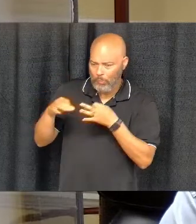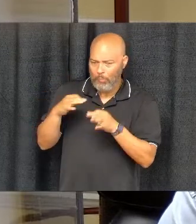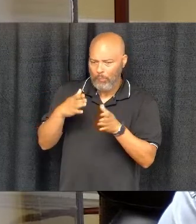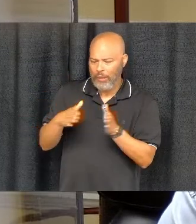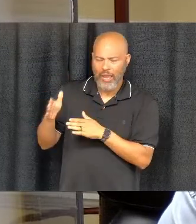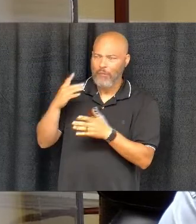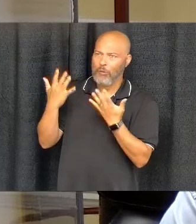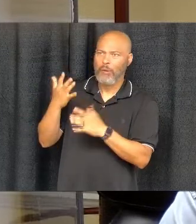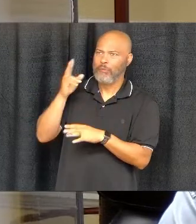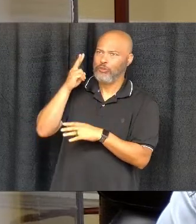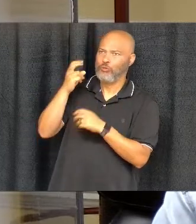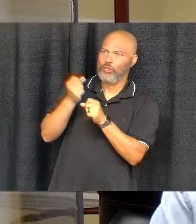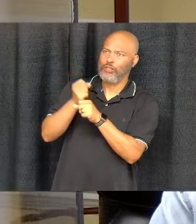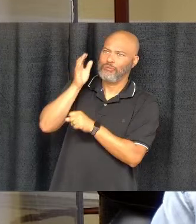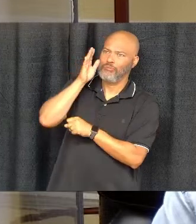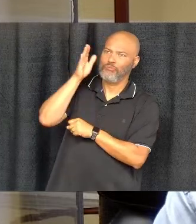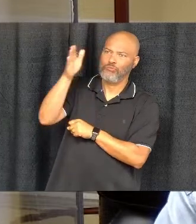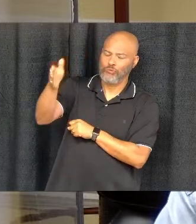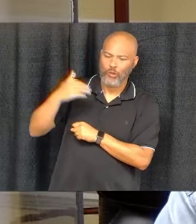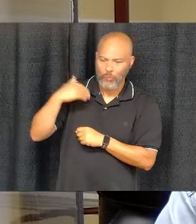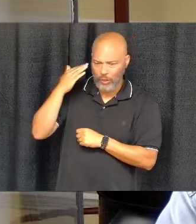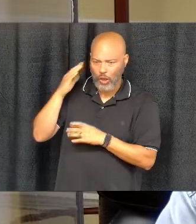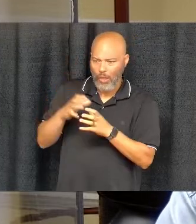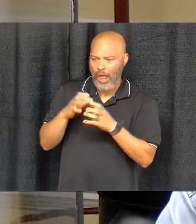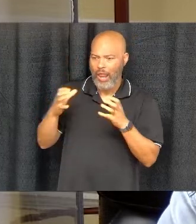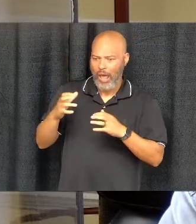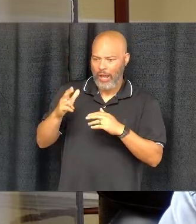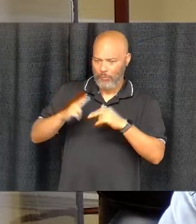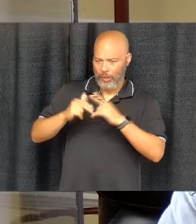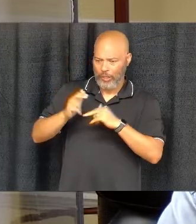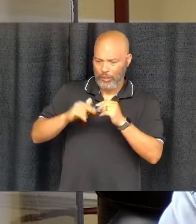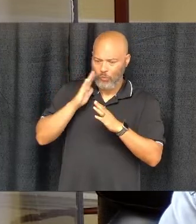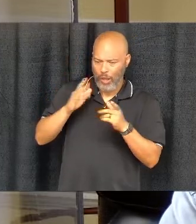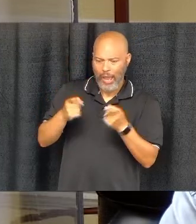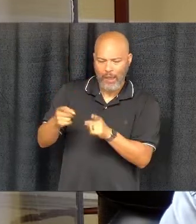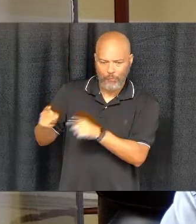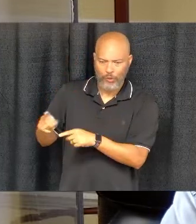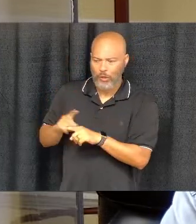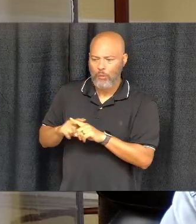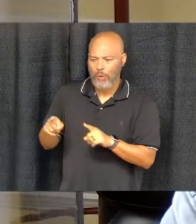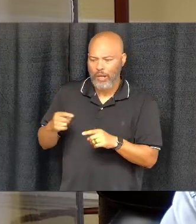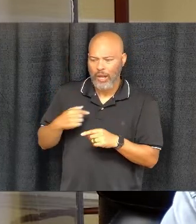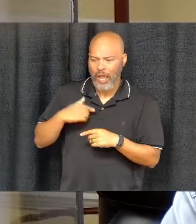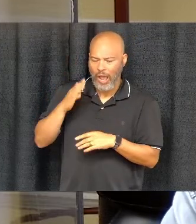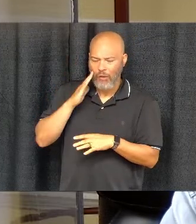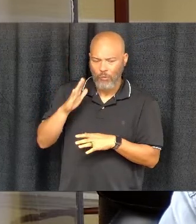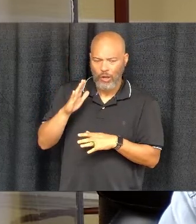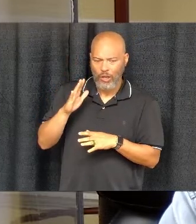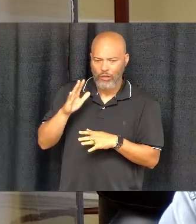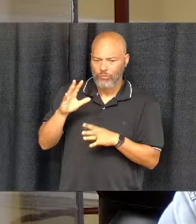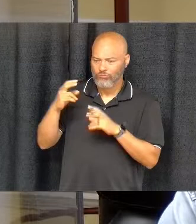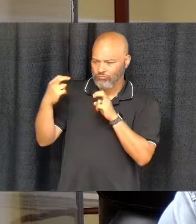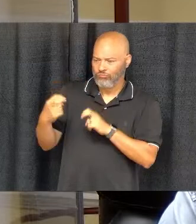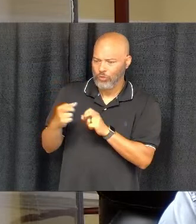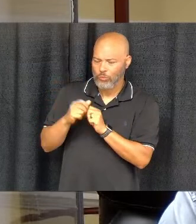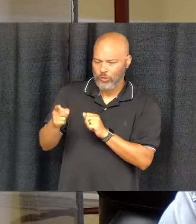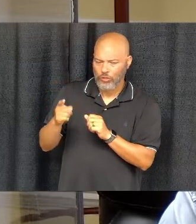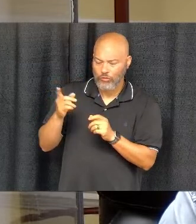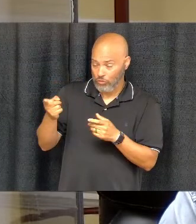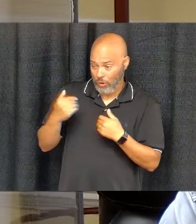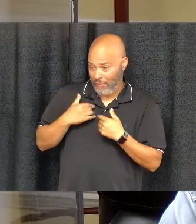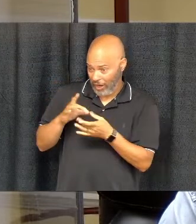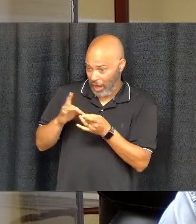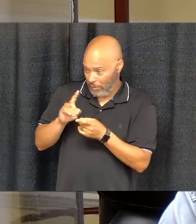2 years out, and there's going to be a lot of building before that happens. So I will come back with you about that. Do you have a comment about